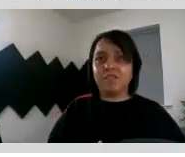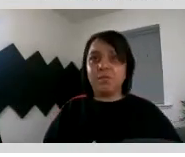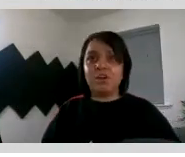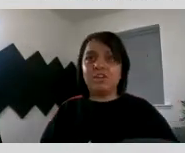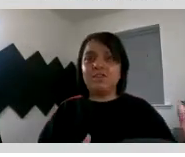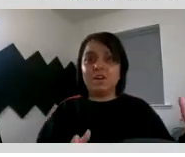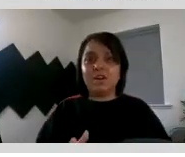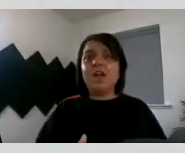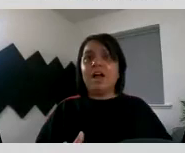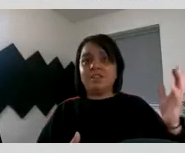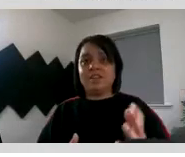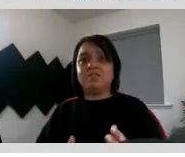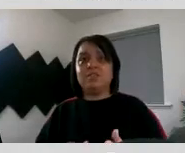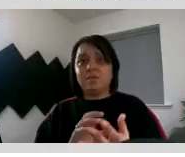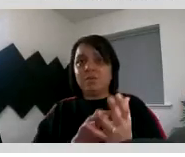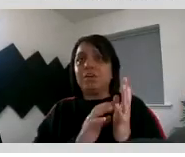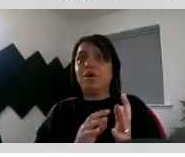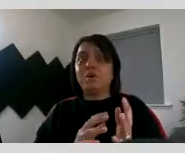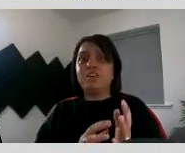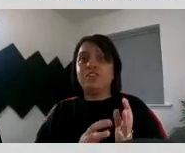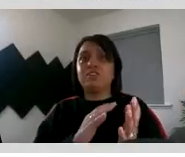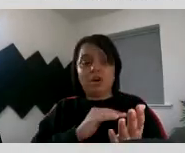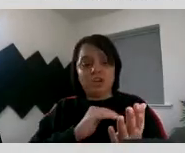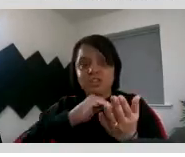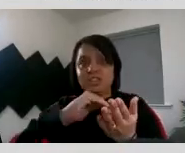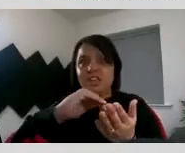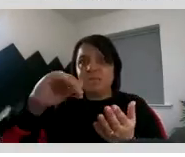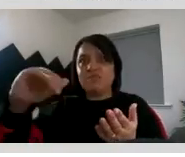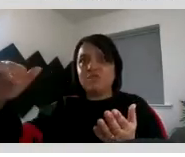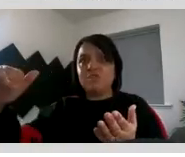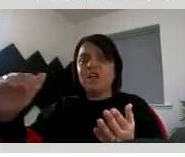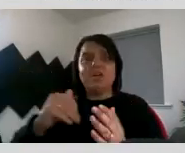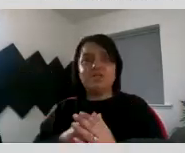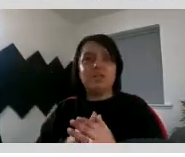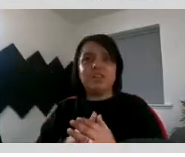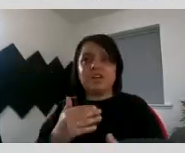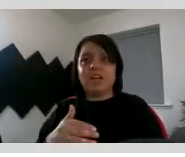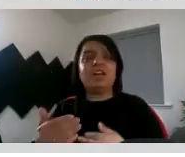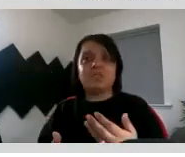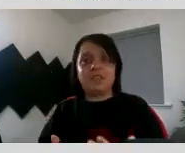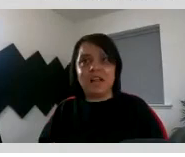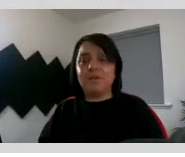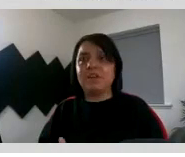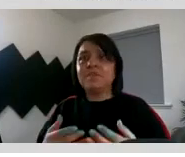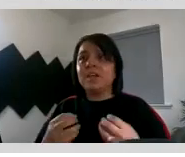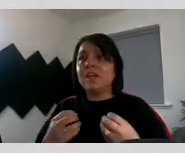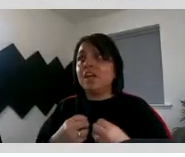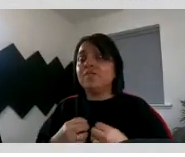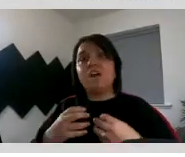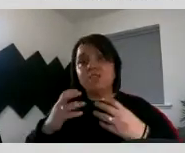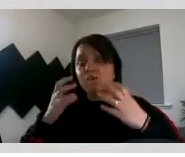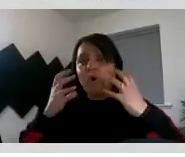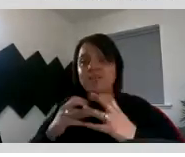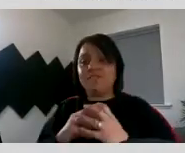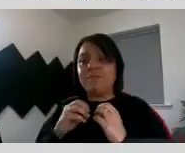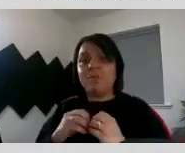like if I'm working far, I tend to put my location on so Harsha can see my route, because he would think, okay, has something happened?